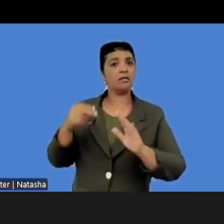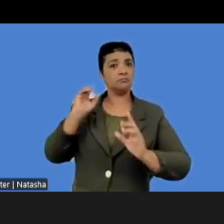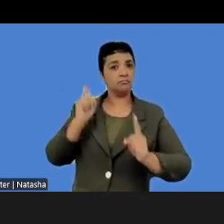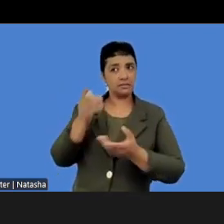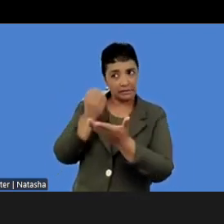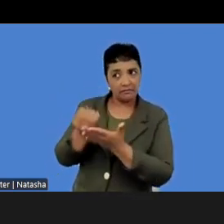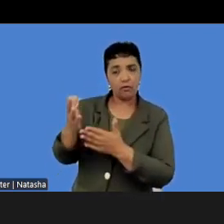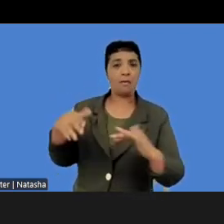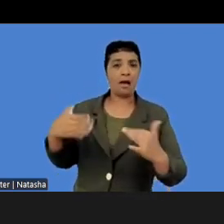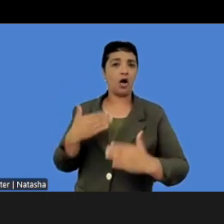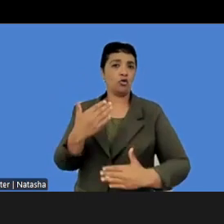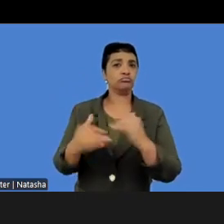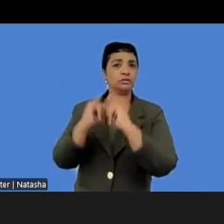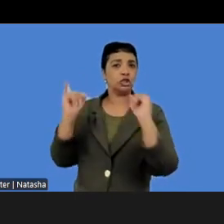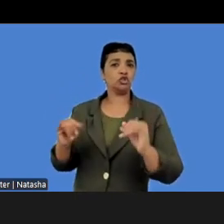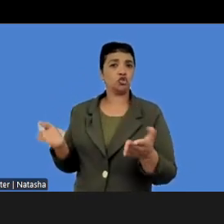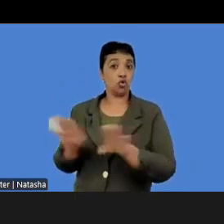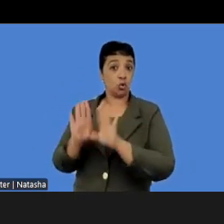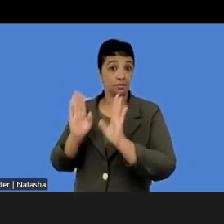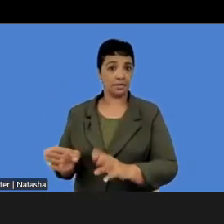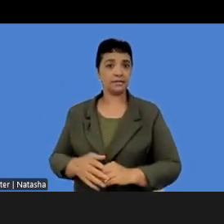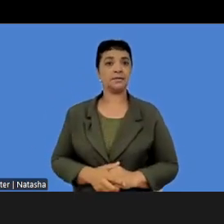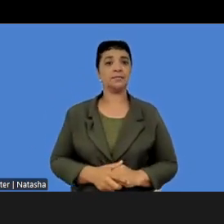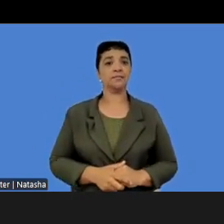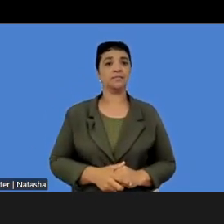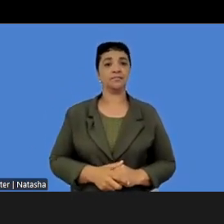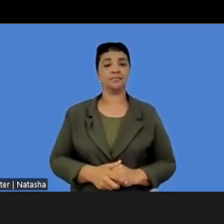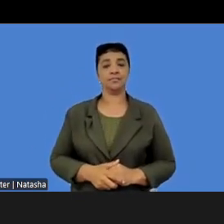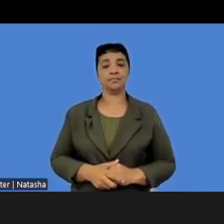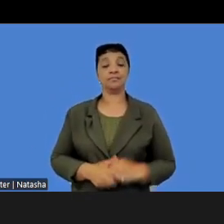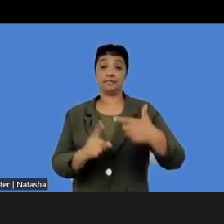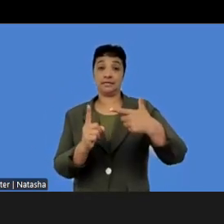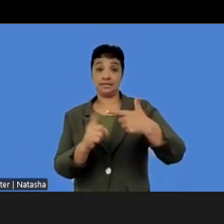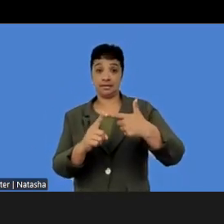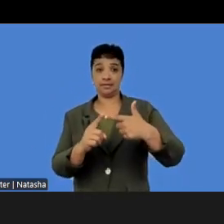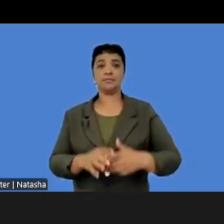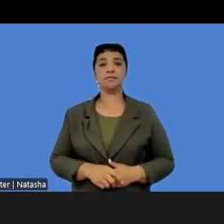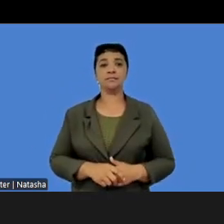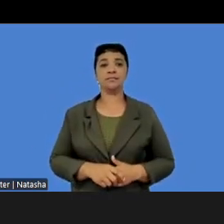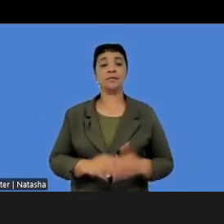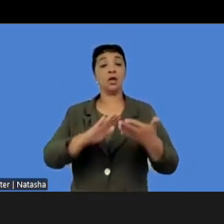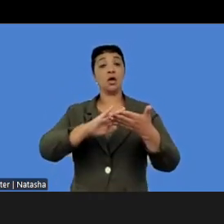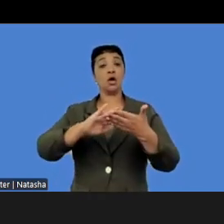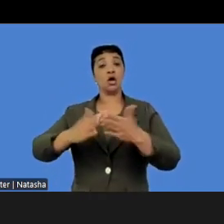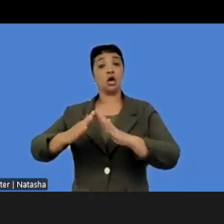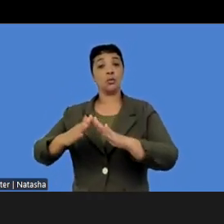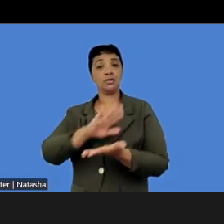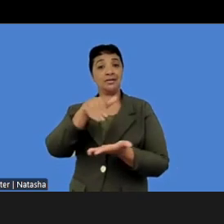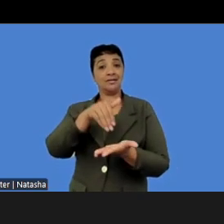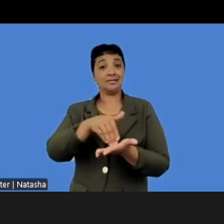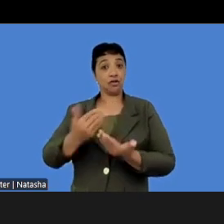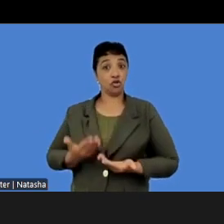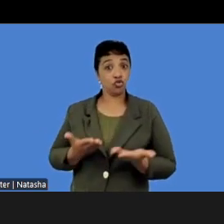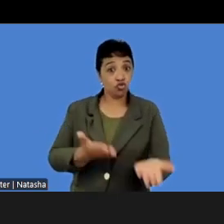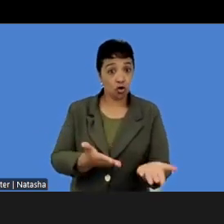comprehensive deinstitutionalization process. They need to establish a comprehensive community services.